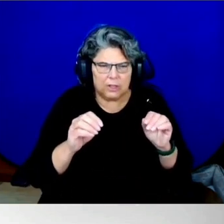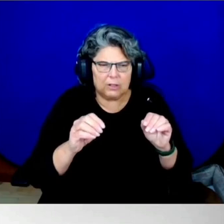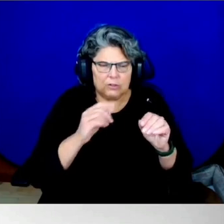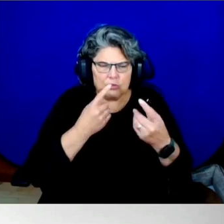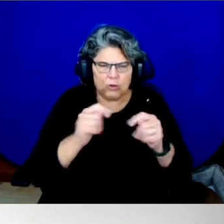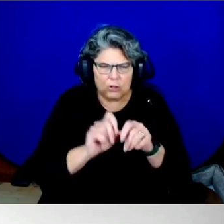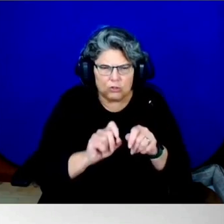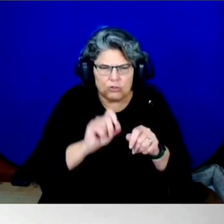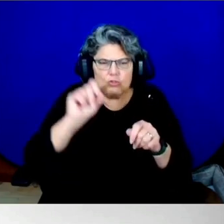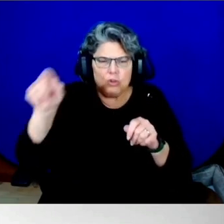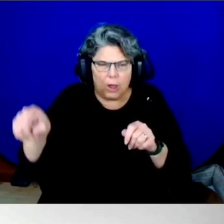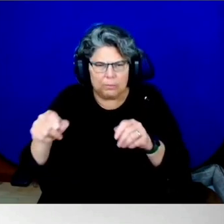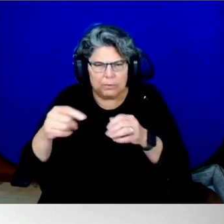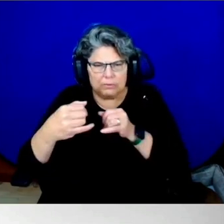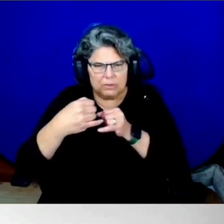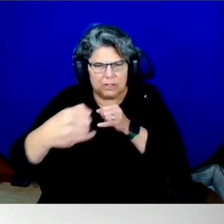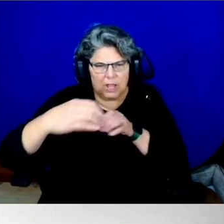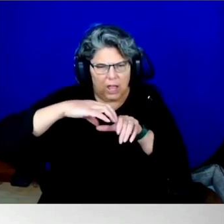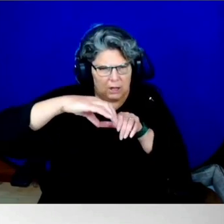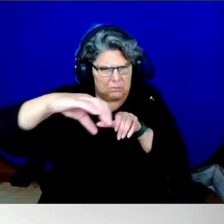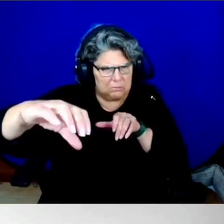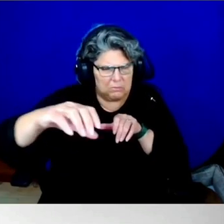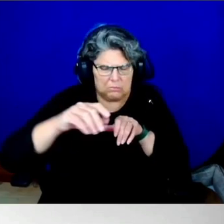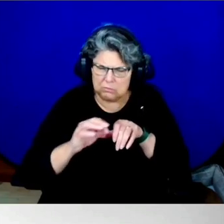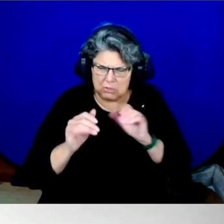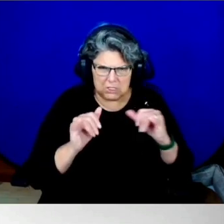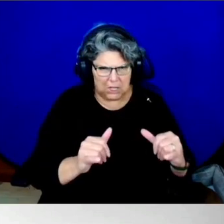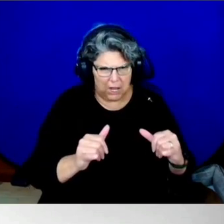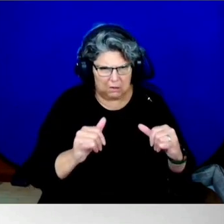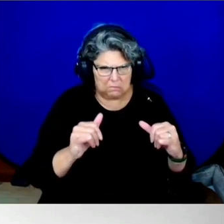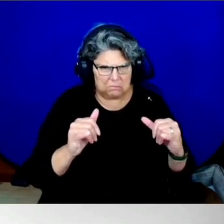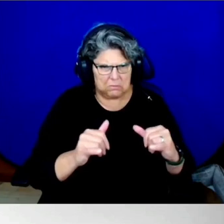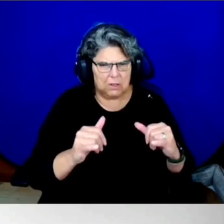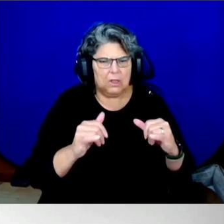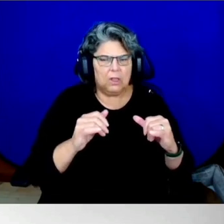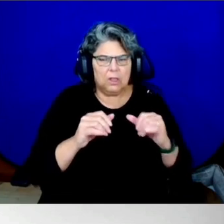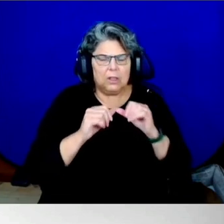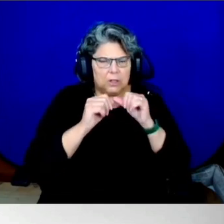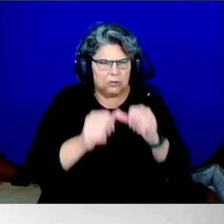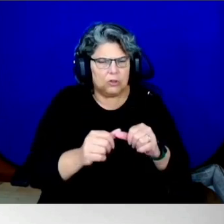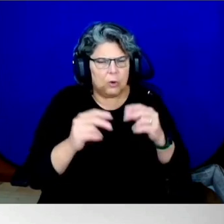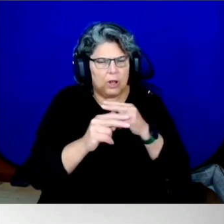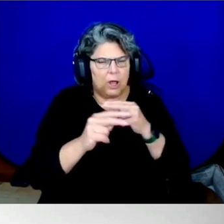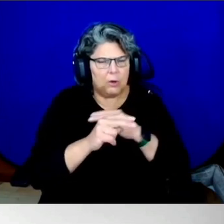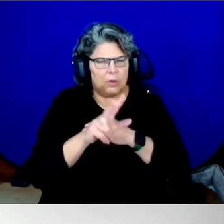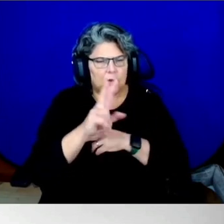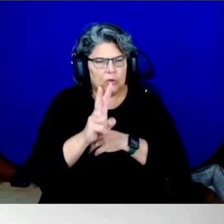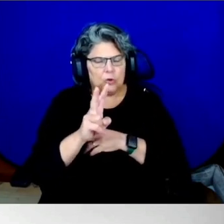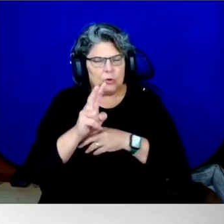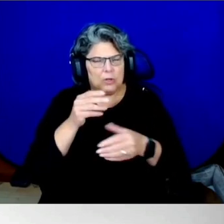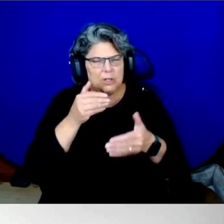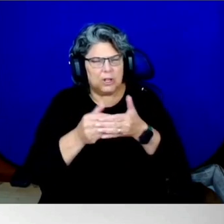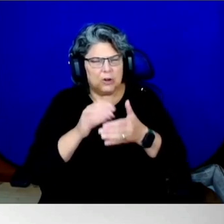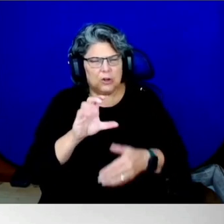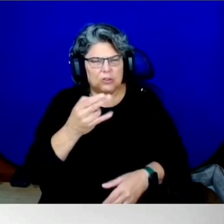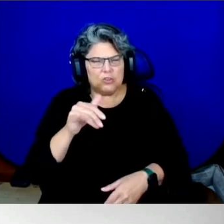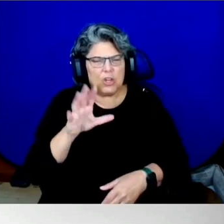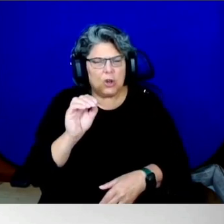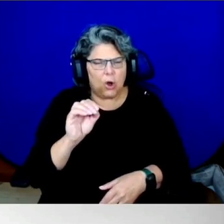there compared to a number of days ago. And then again, continuing further down Highway 32 towards Chico, looking much, much better in those lighter